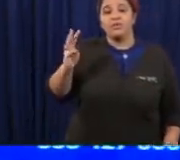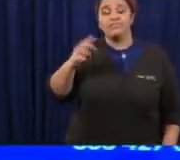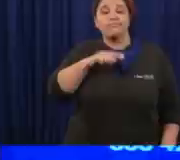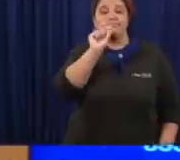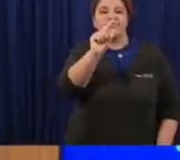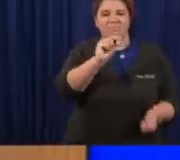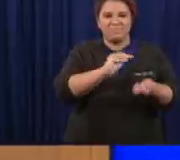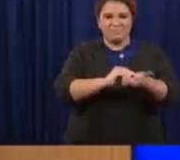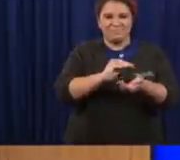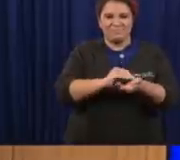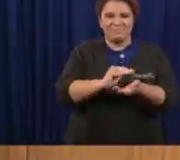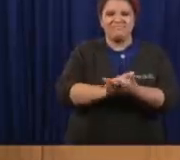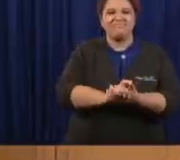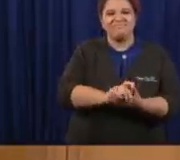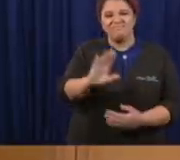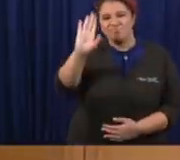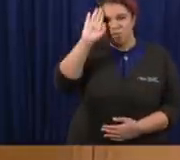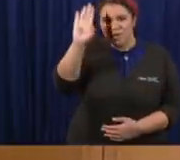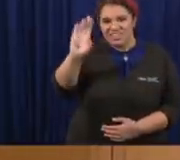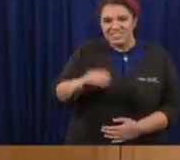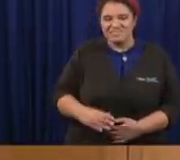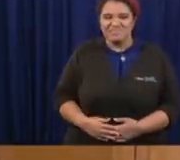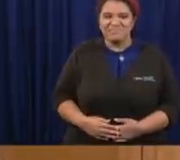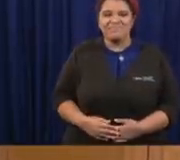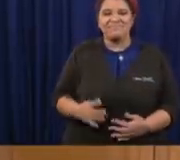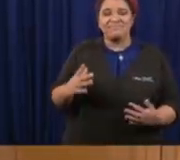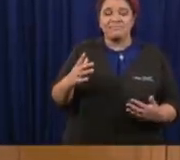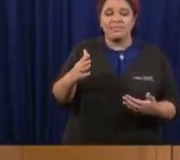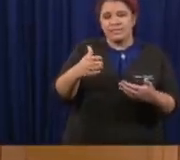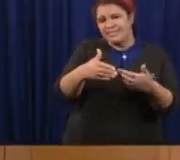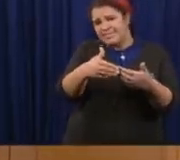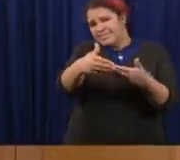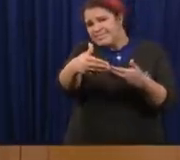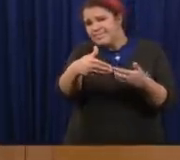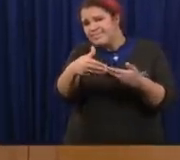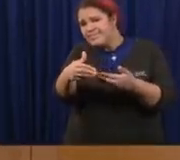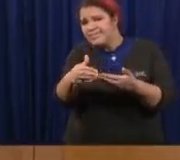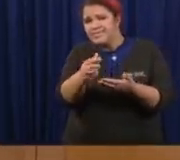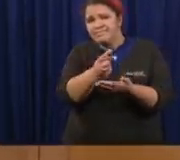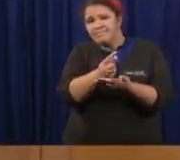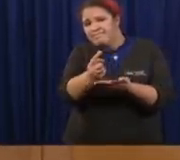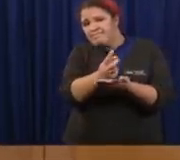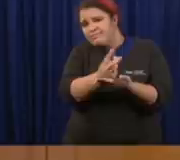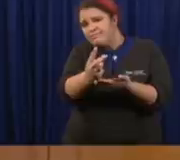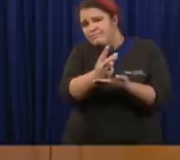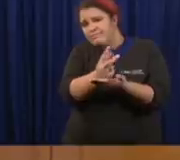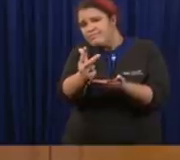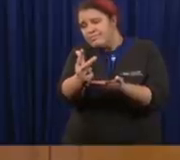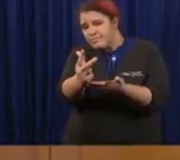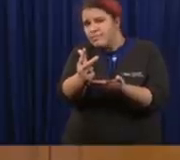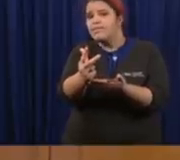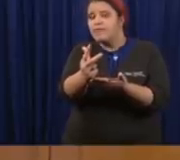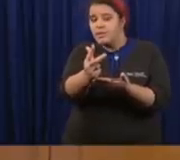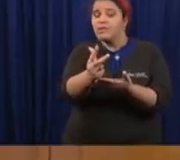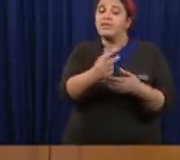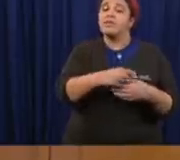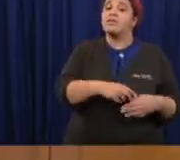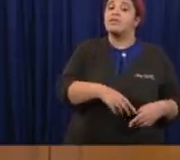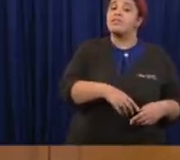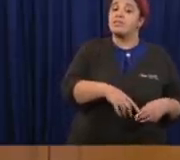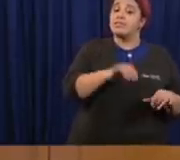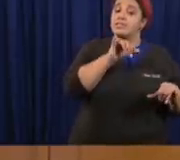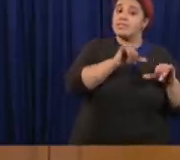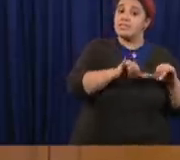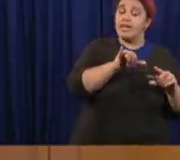Hi, Adrienne. Hi. In the next couple of weeks, we're going to be seeing a couple different factors, from the stay-at-home order